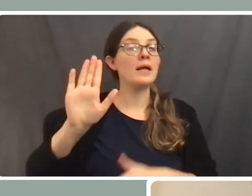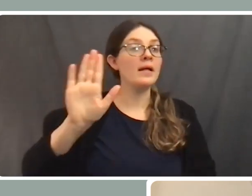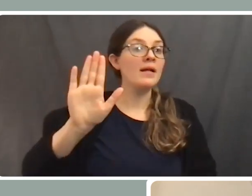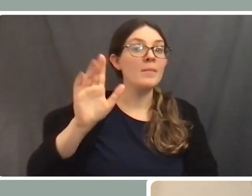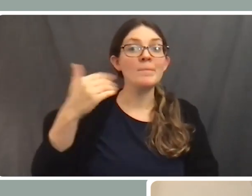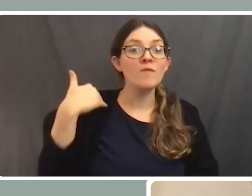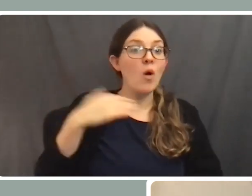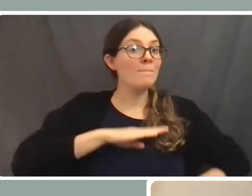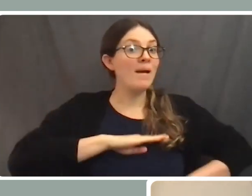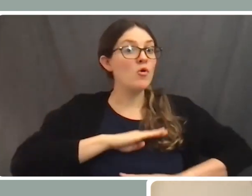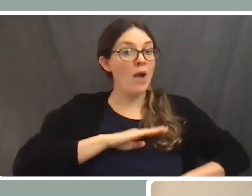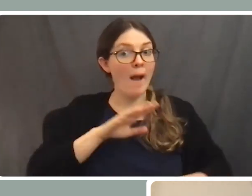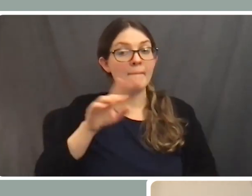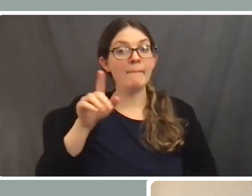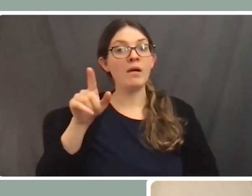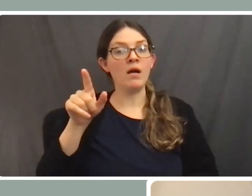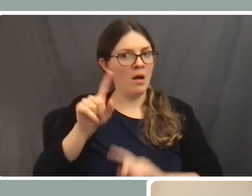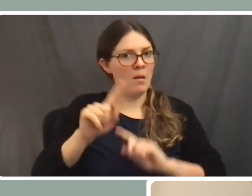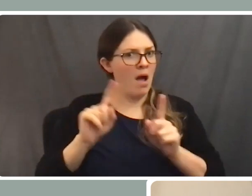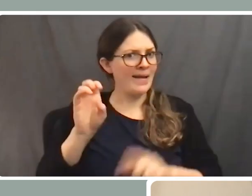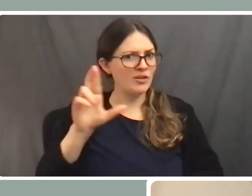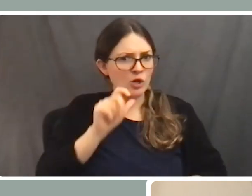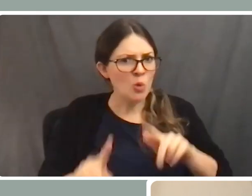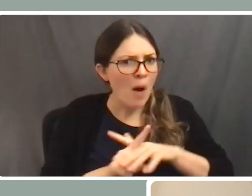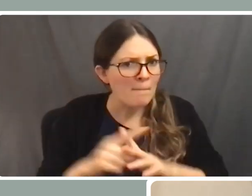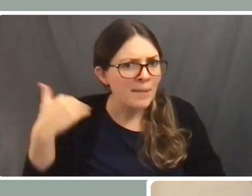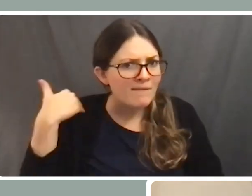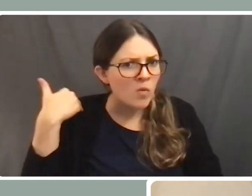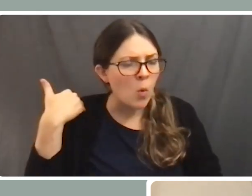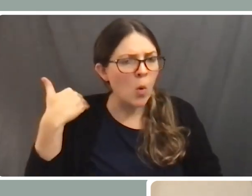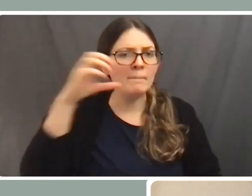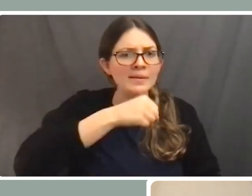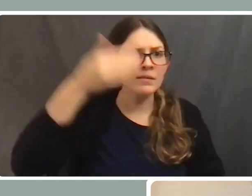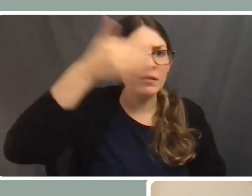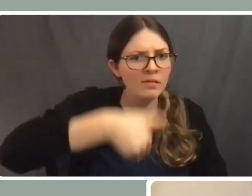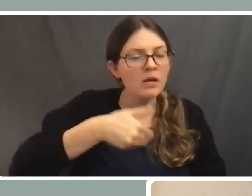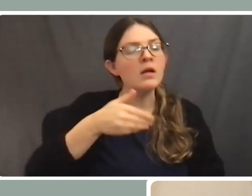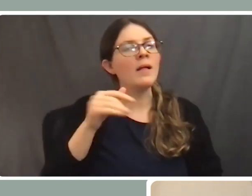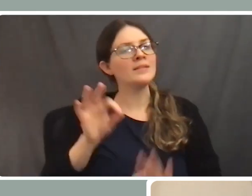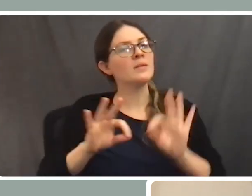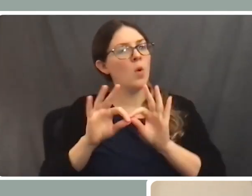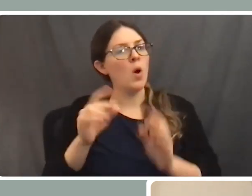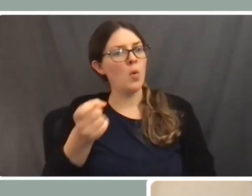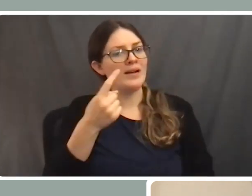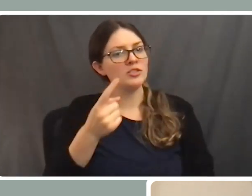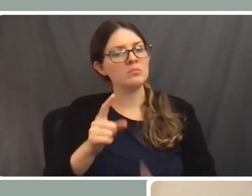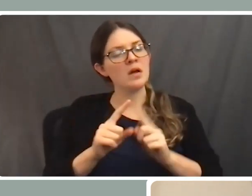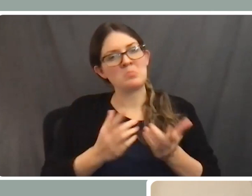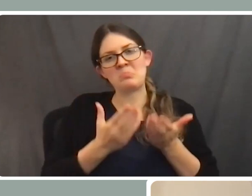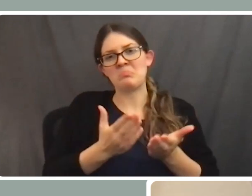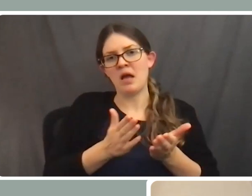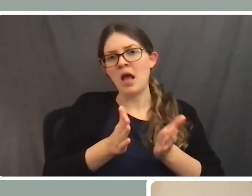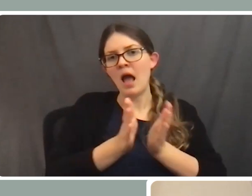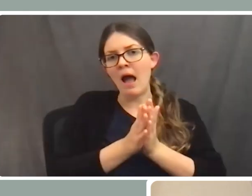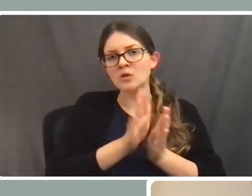mammogram, for example, then, it's a very valid question, but one that I would sort of bump back to the individual